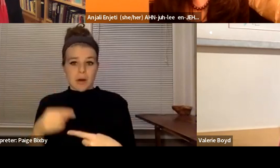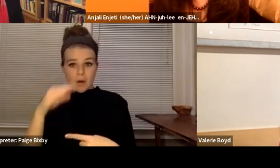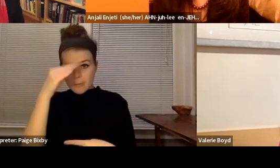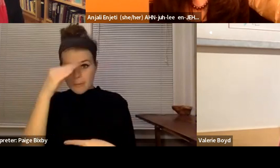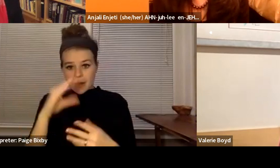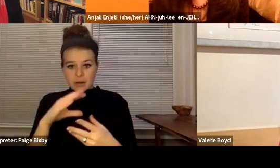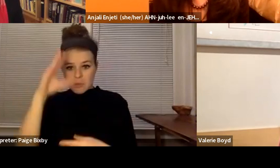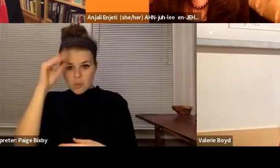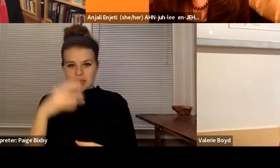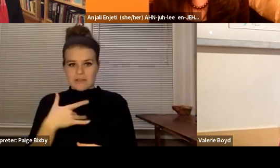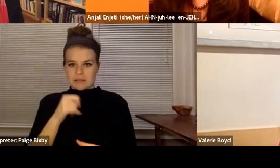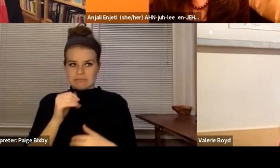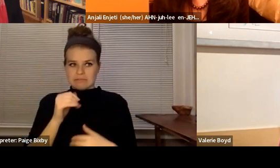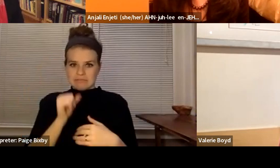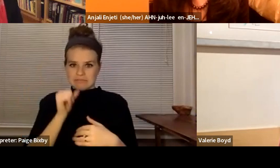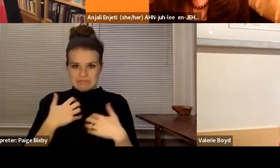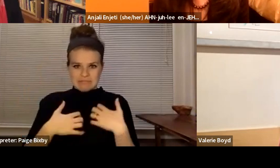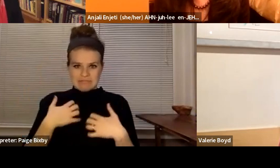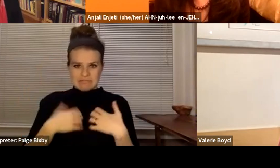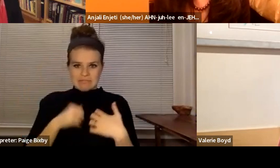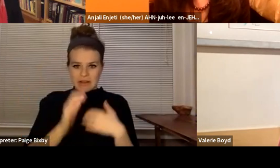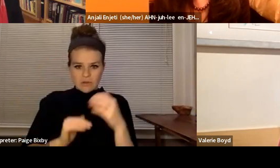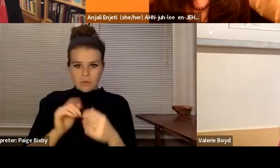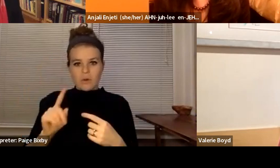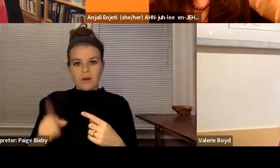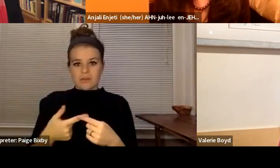given what's been going on in the US.